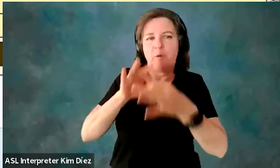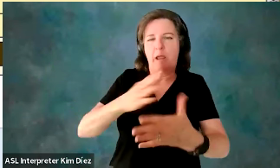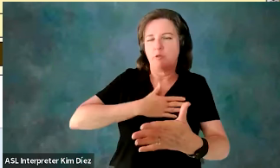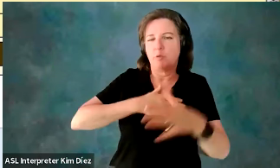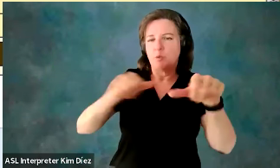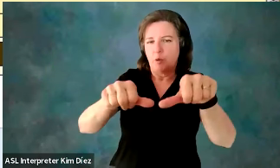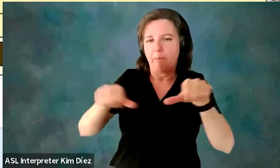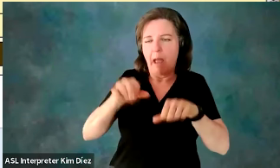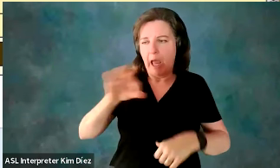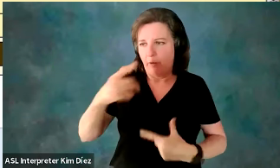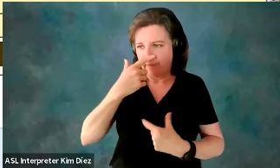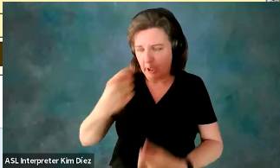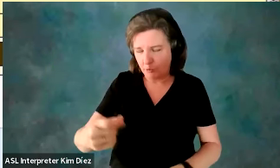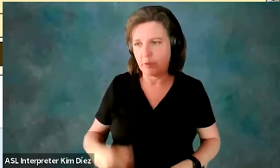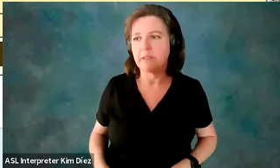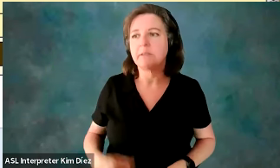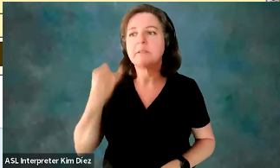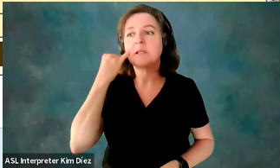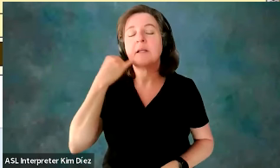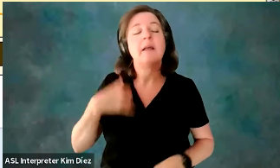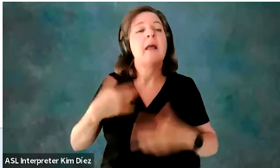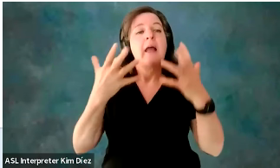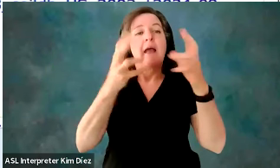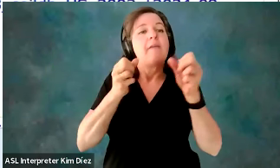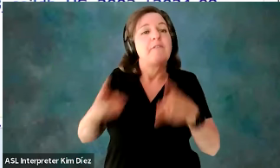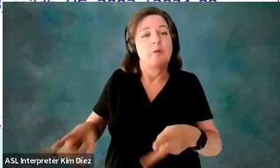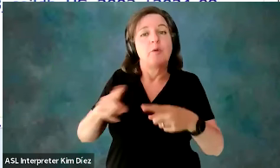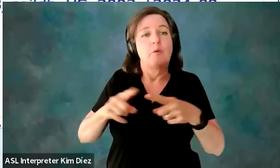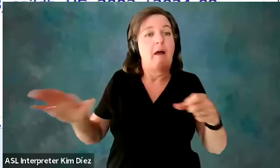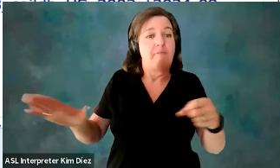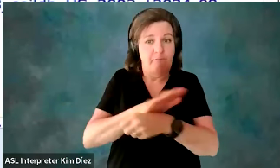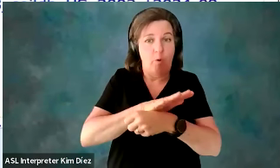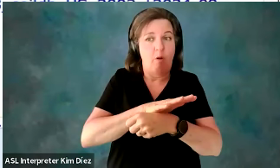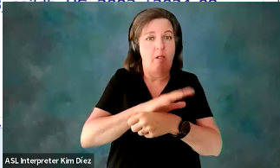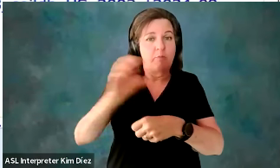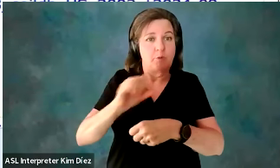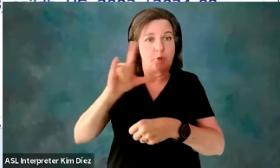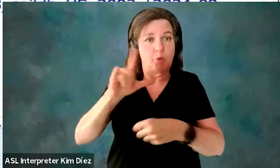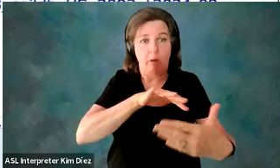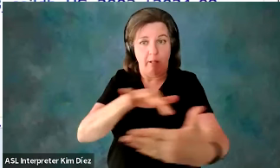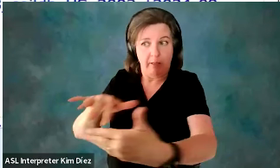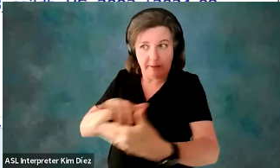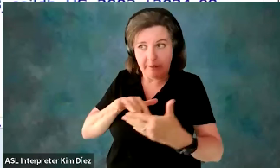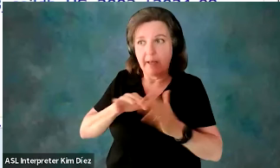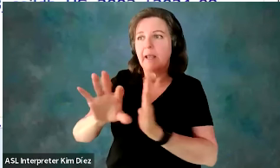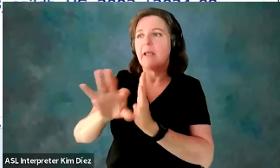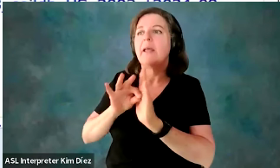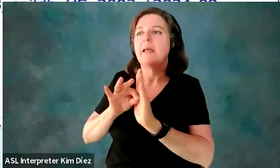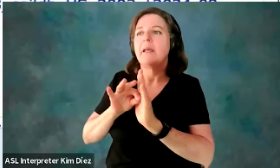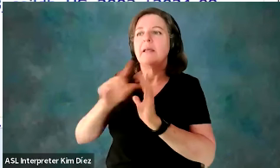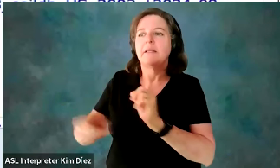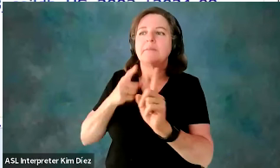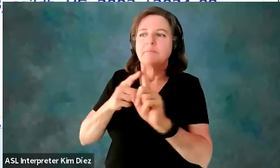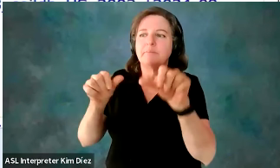interest. If I like to download a soil survey, I can choose soil survey